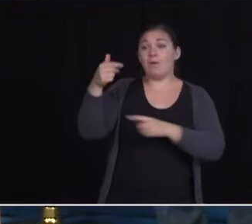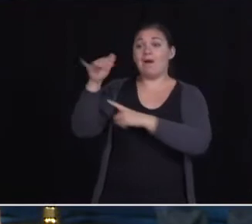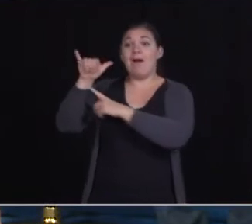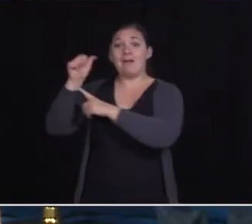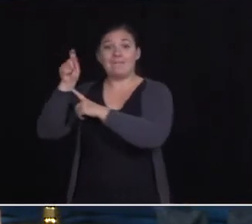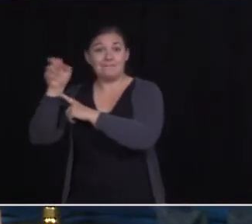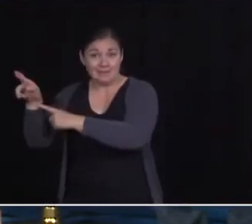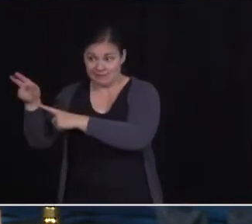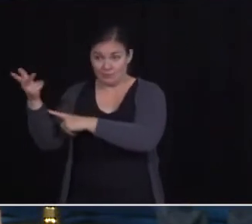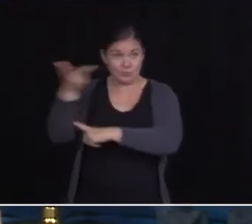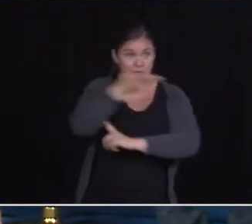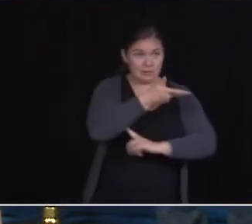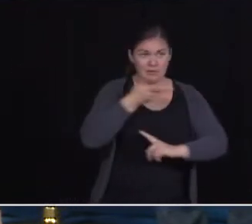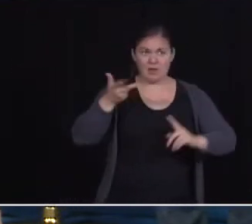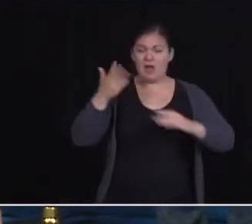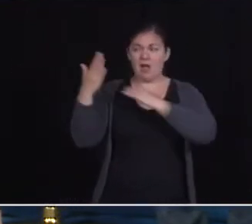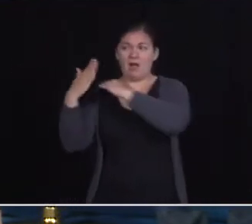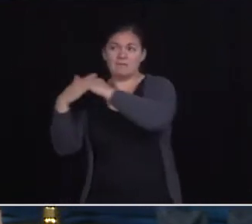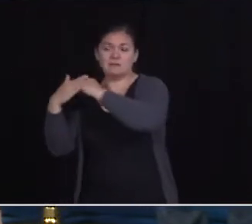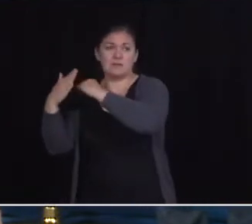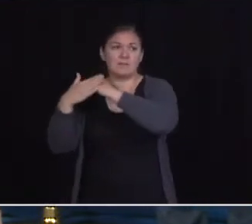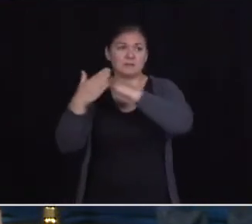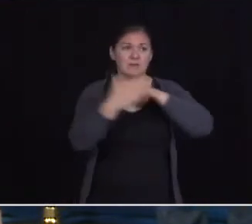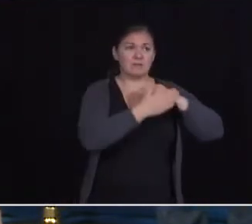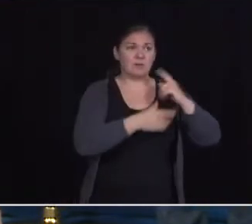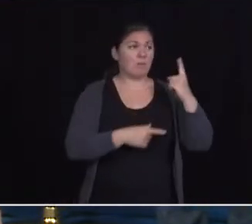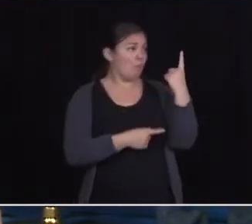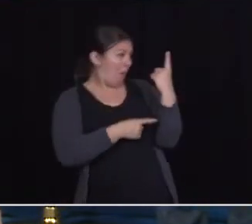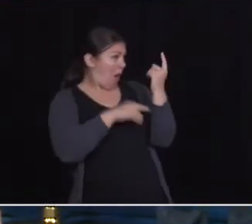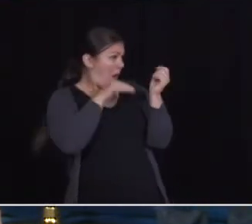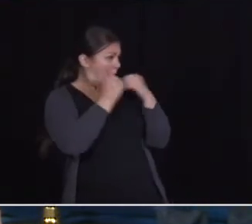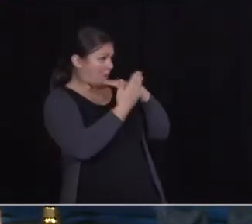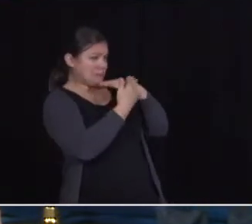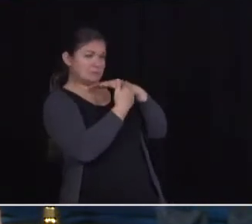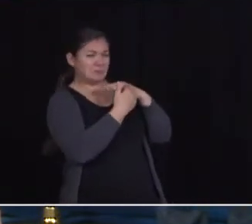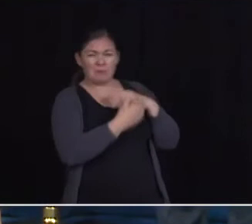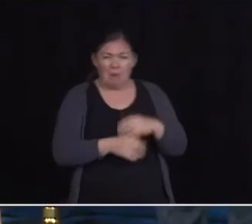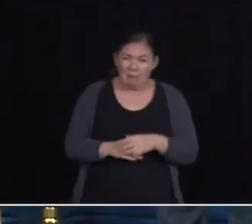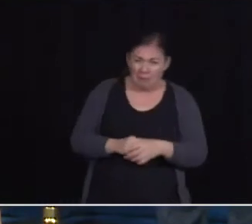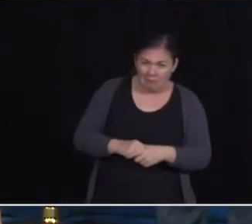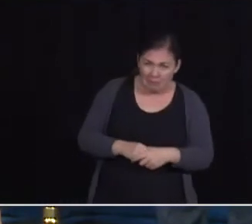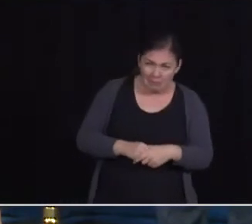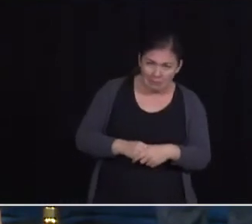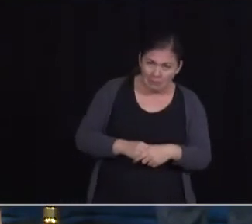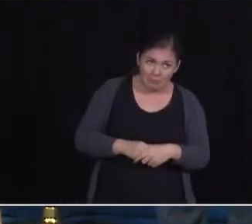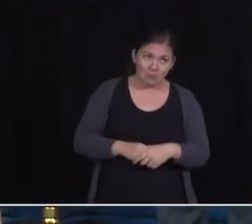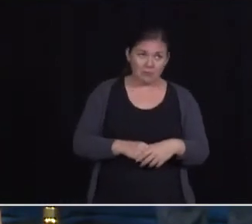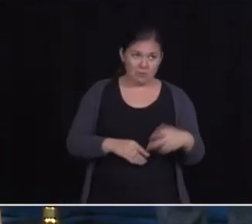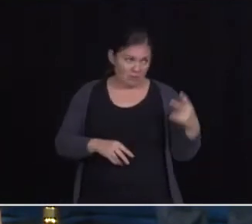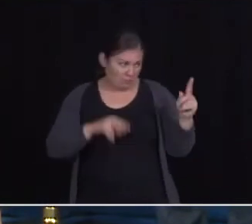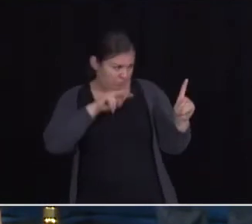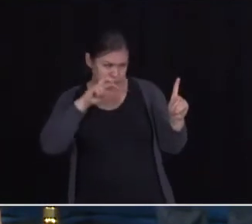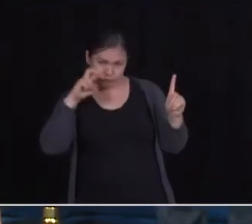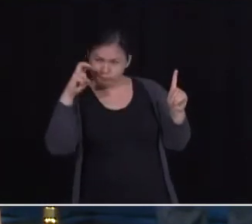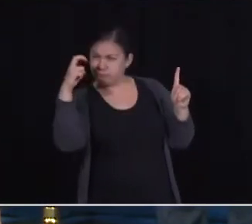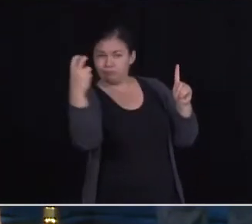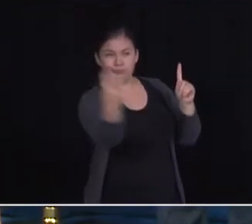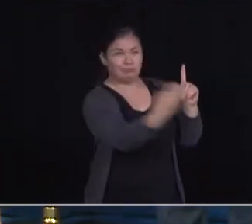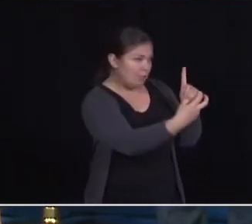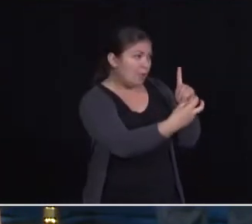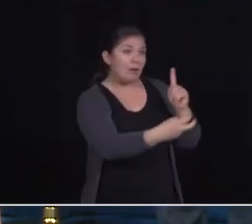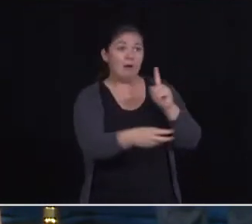Dr. Williams by himself. I know he consults with many other professionals, be it